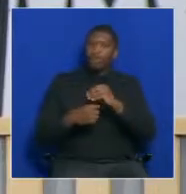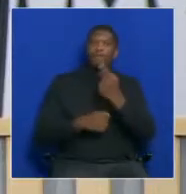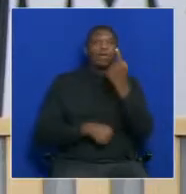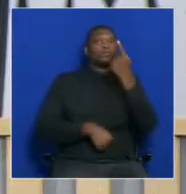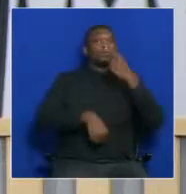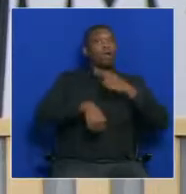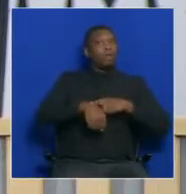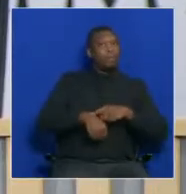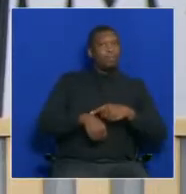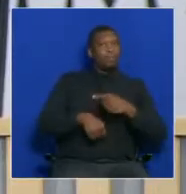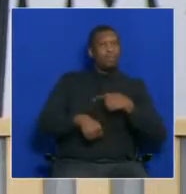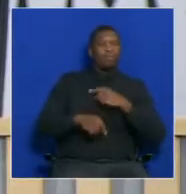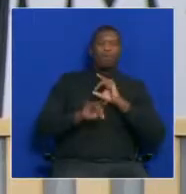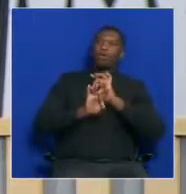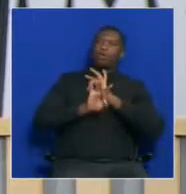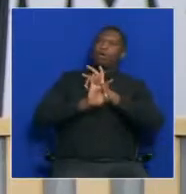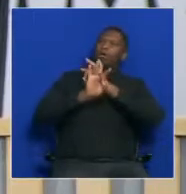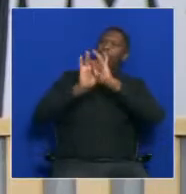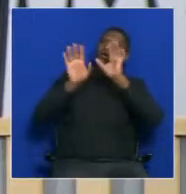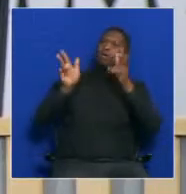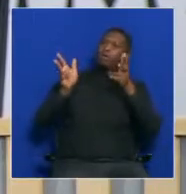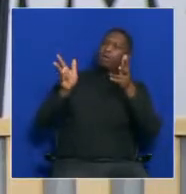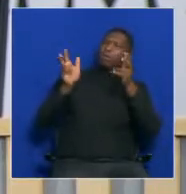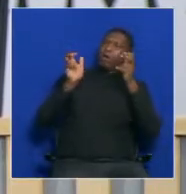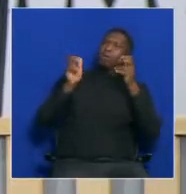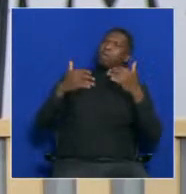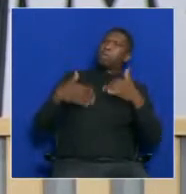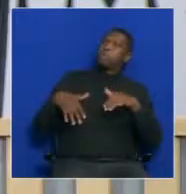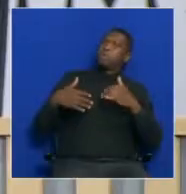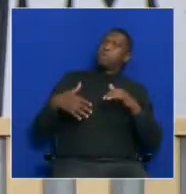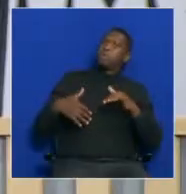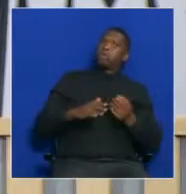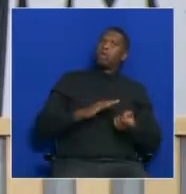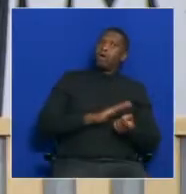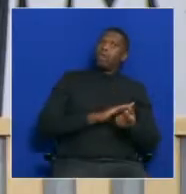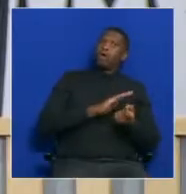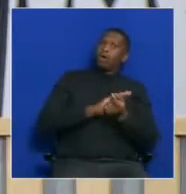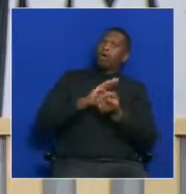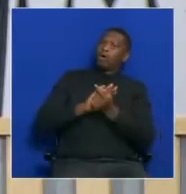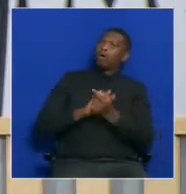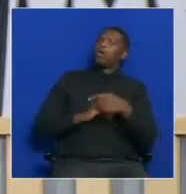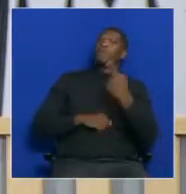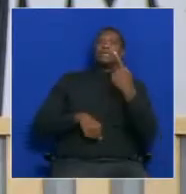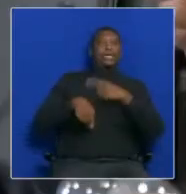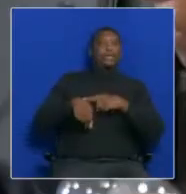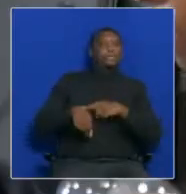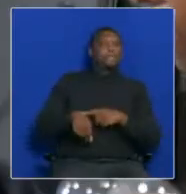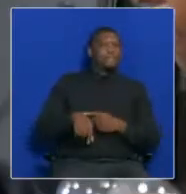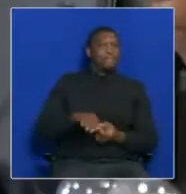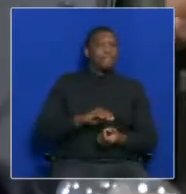glimpse of what this is about.